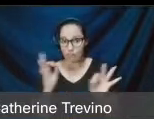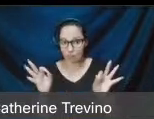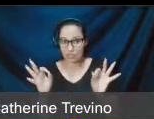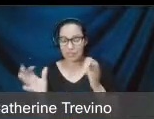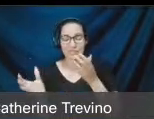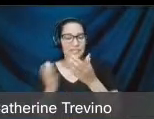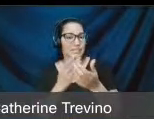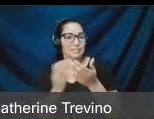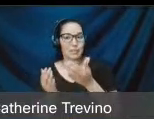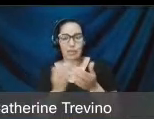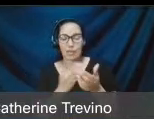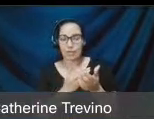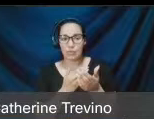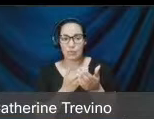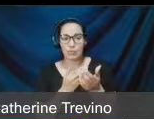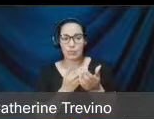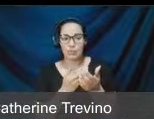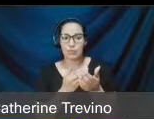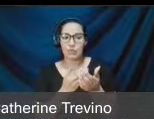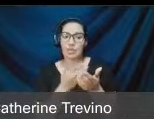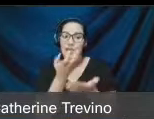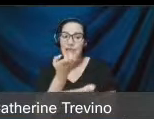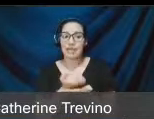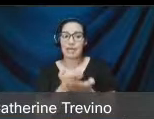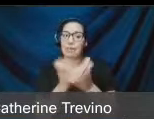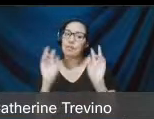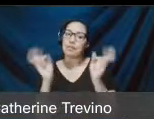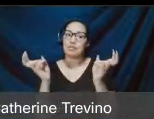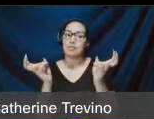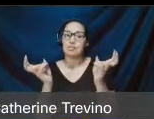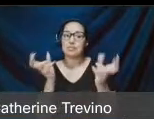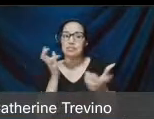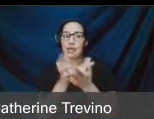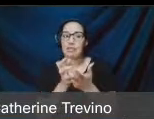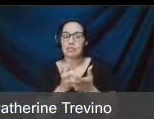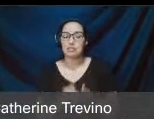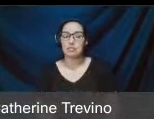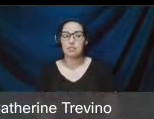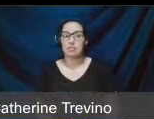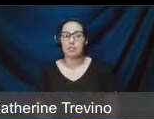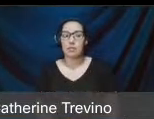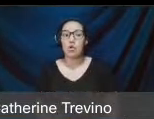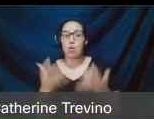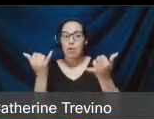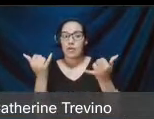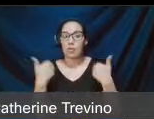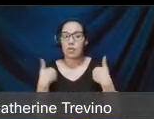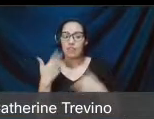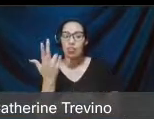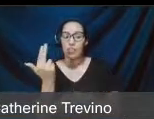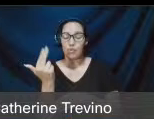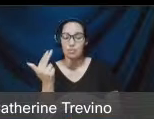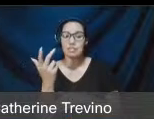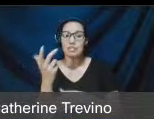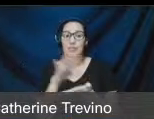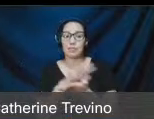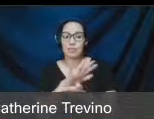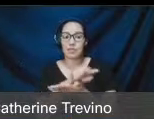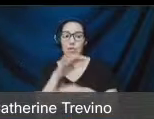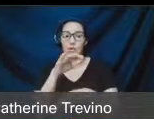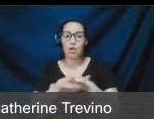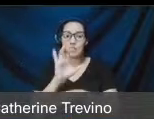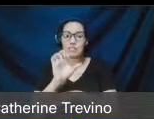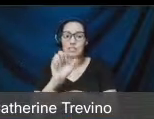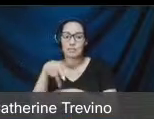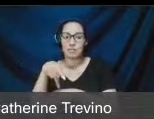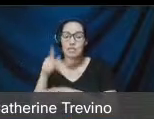of economic status. So currently we have 13 sites that are on the CEP program.